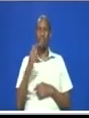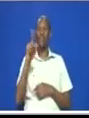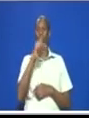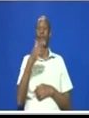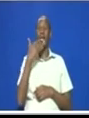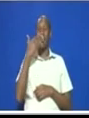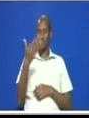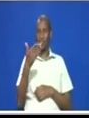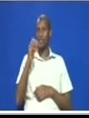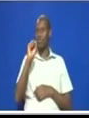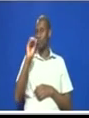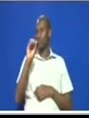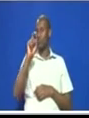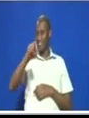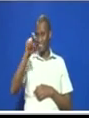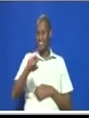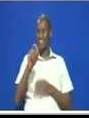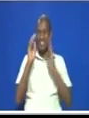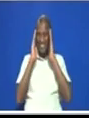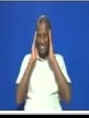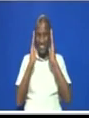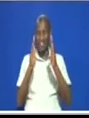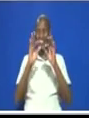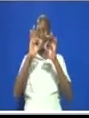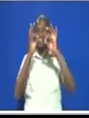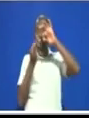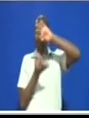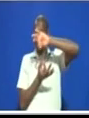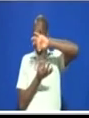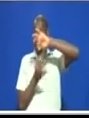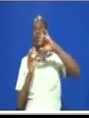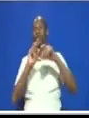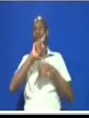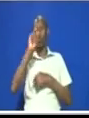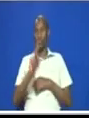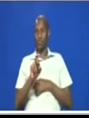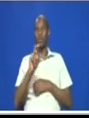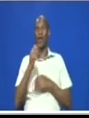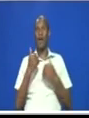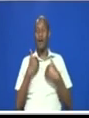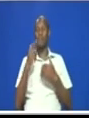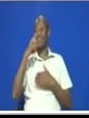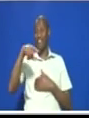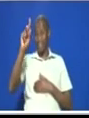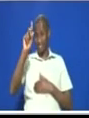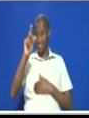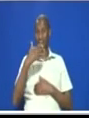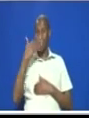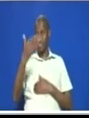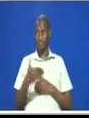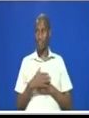answer. So you need to keenly interpret the question so as to have the right